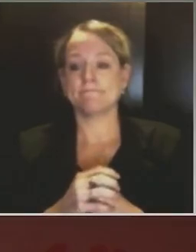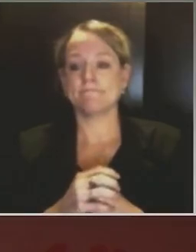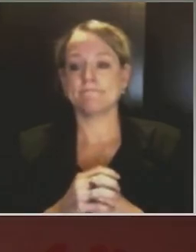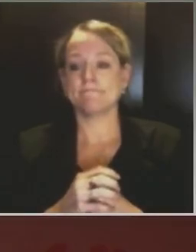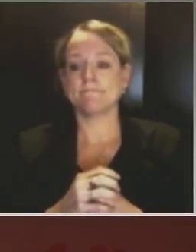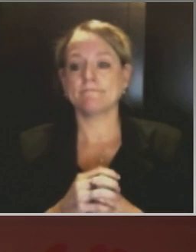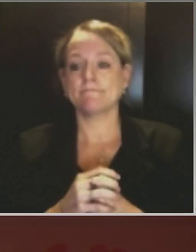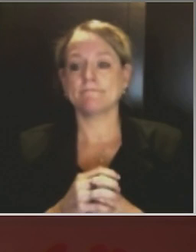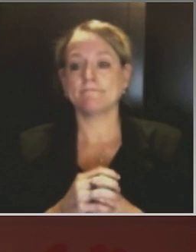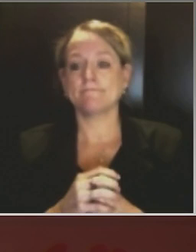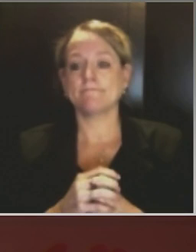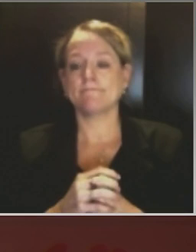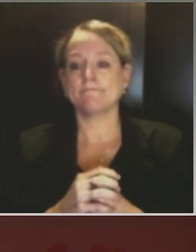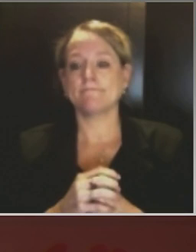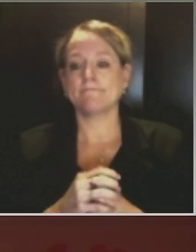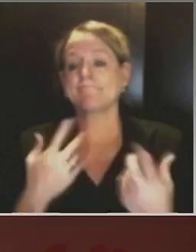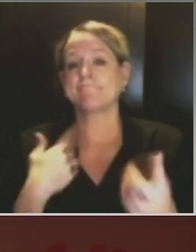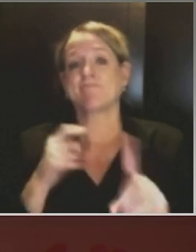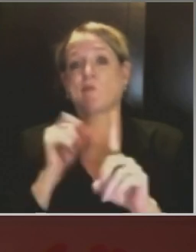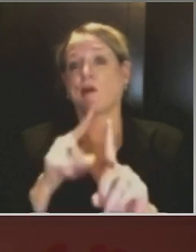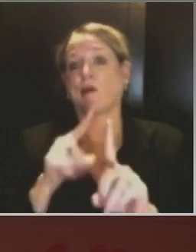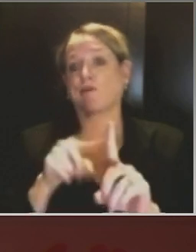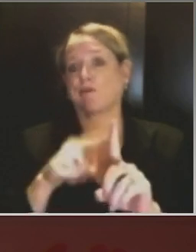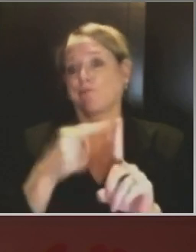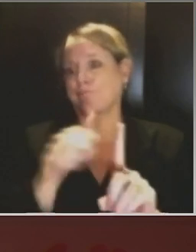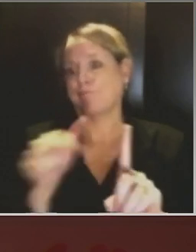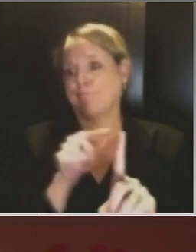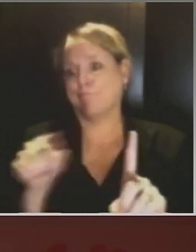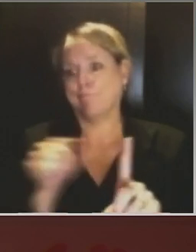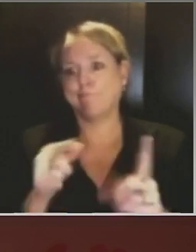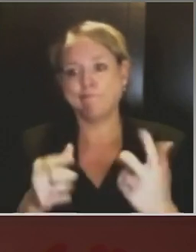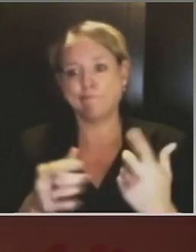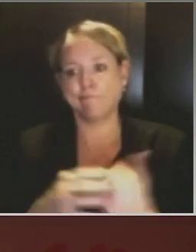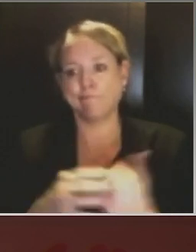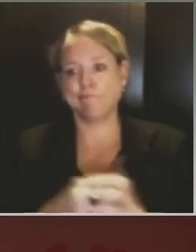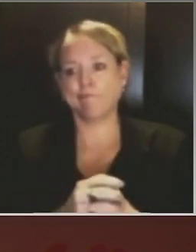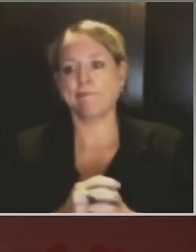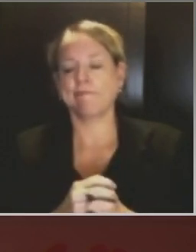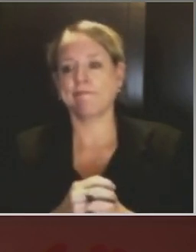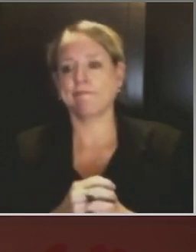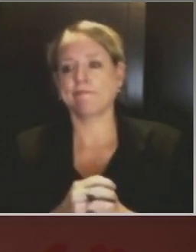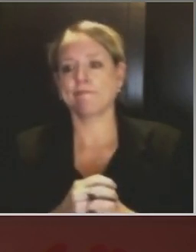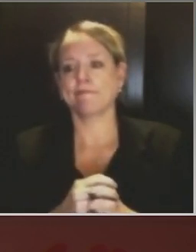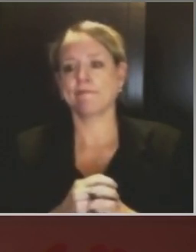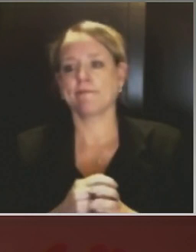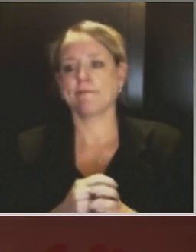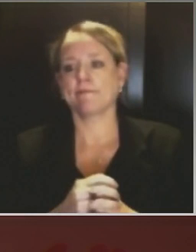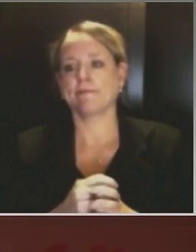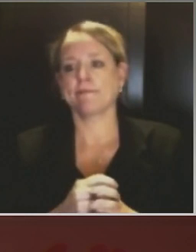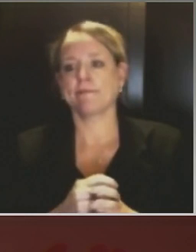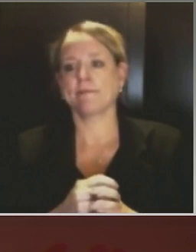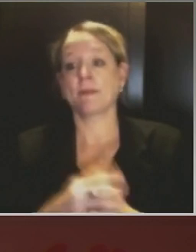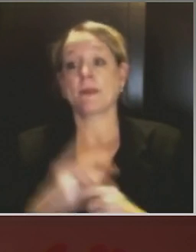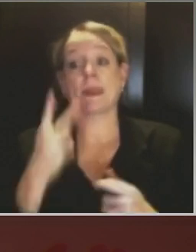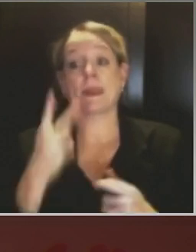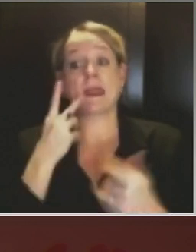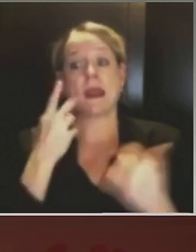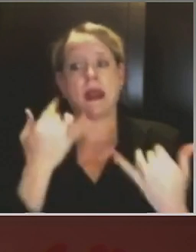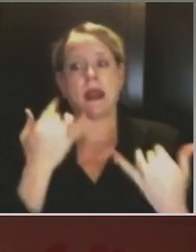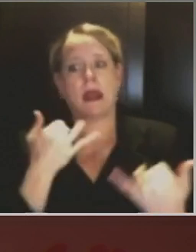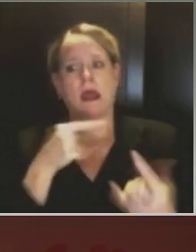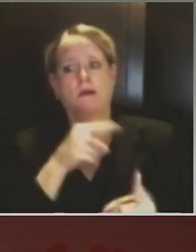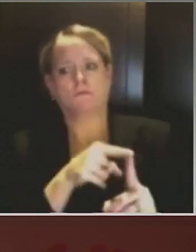the state are getting some supplemental Quest funding for food related to, just unemployment concerns, things like that.